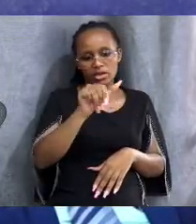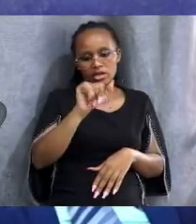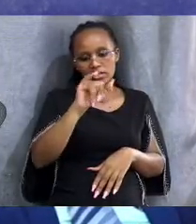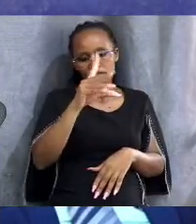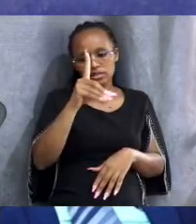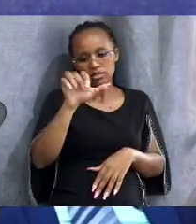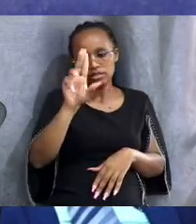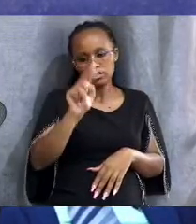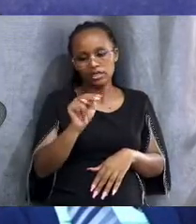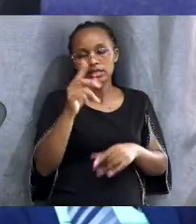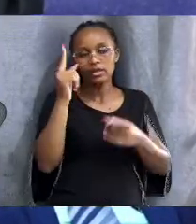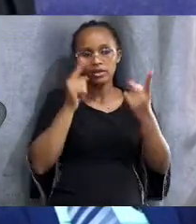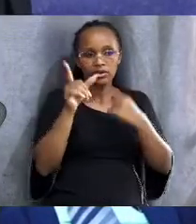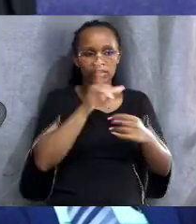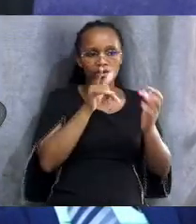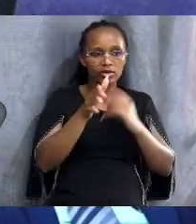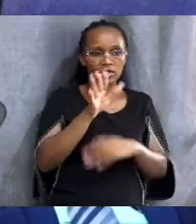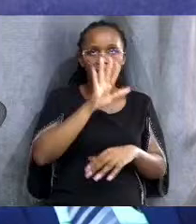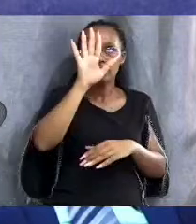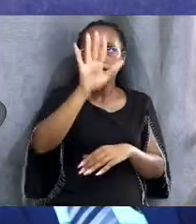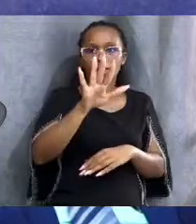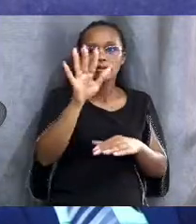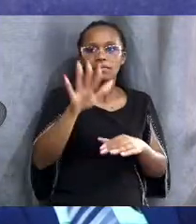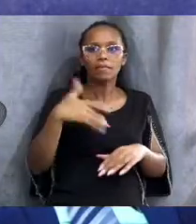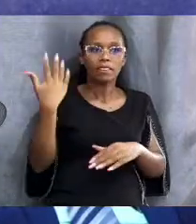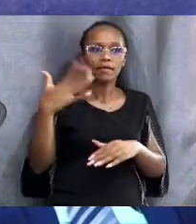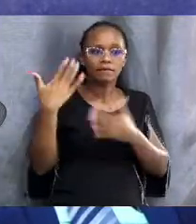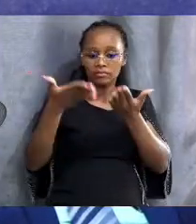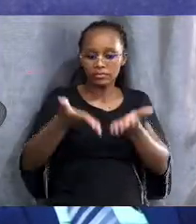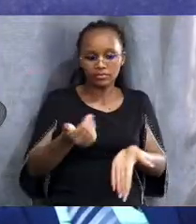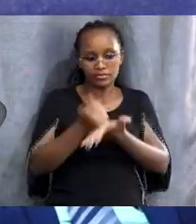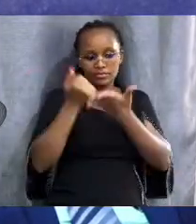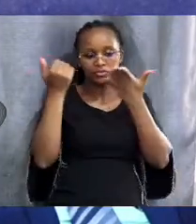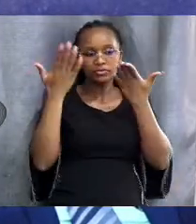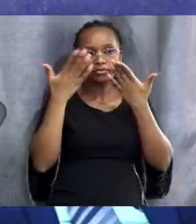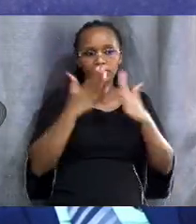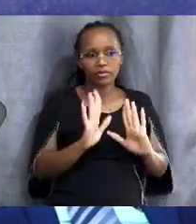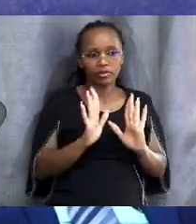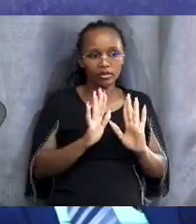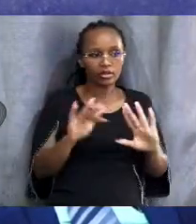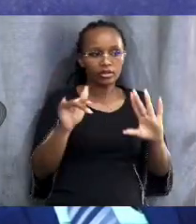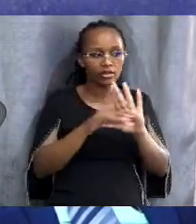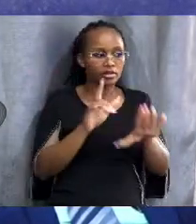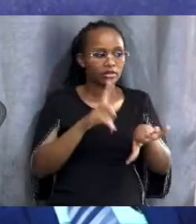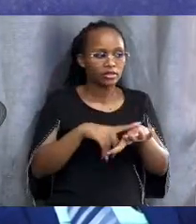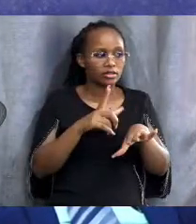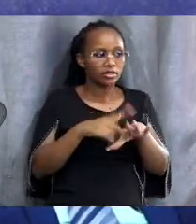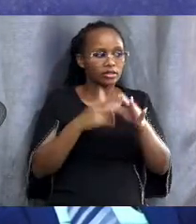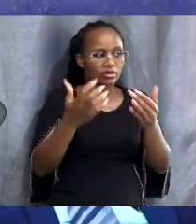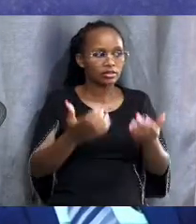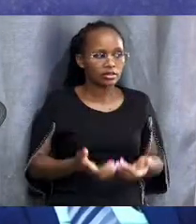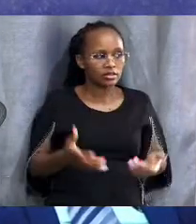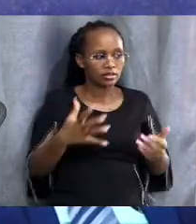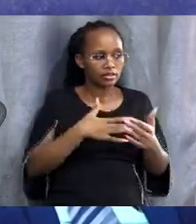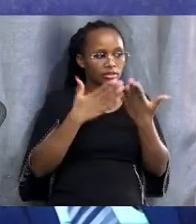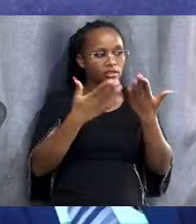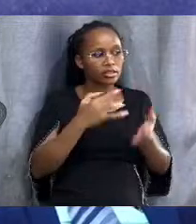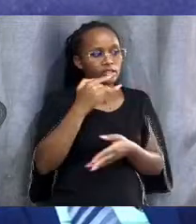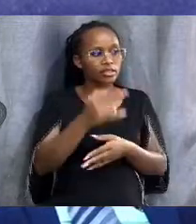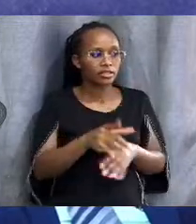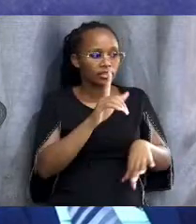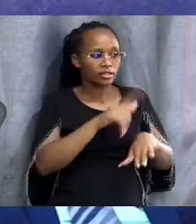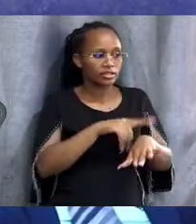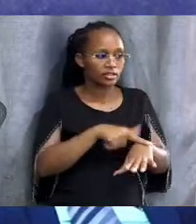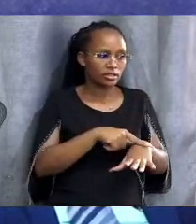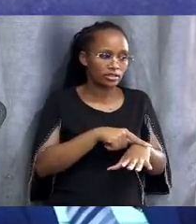God, he is the ever-present help in times of your need. And this is a